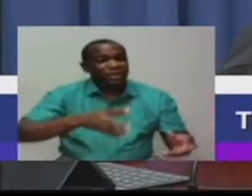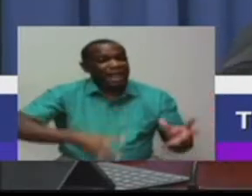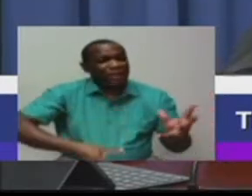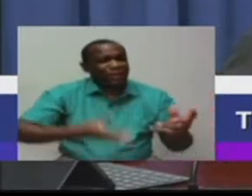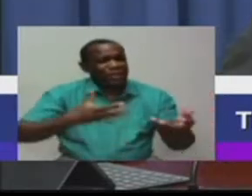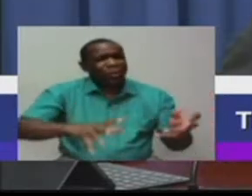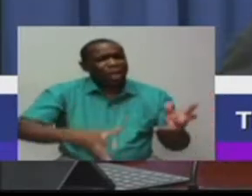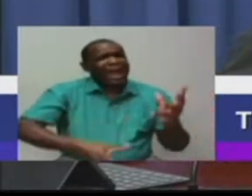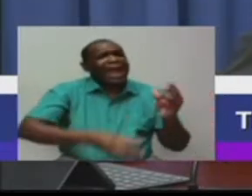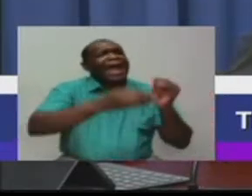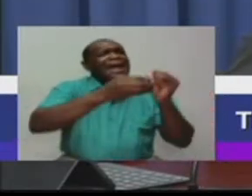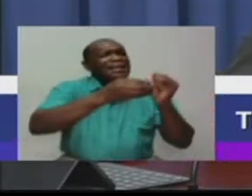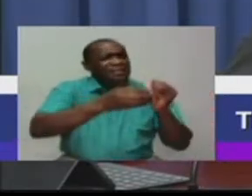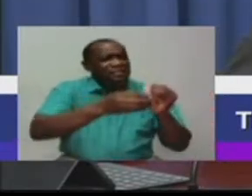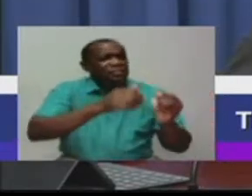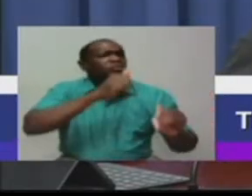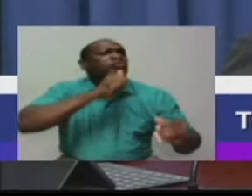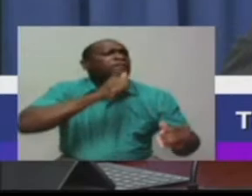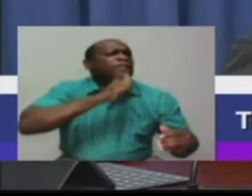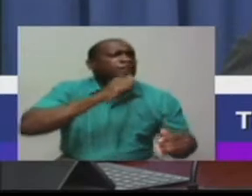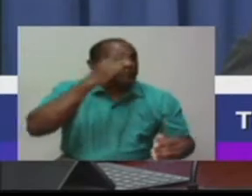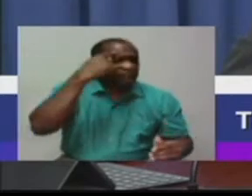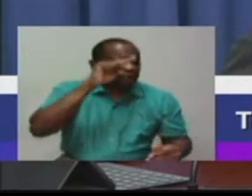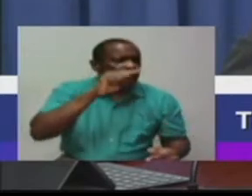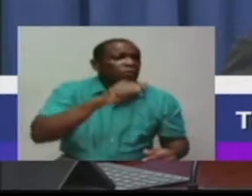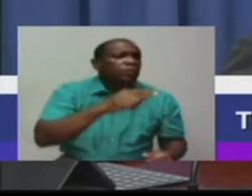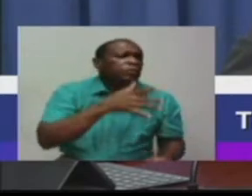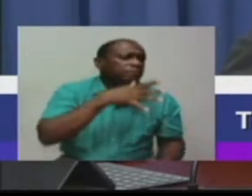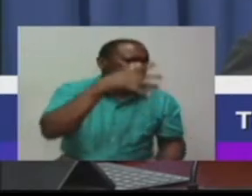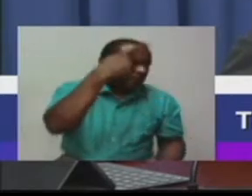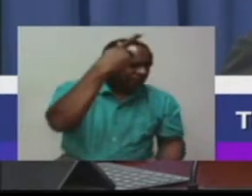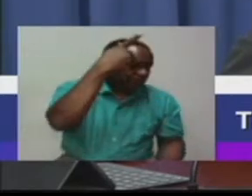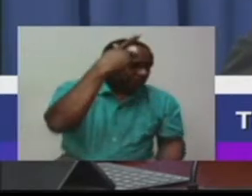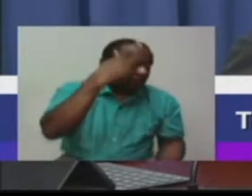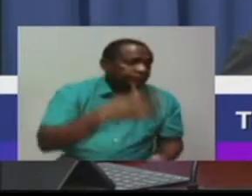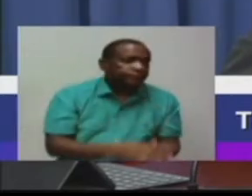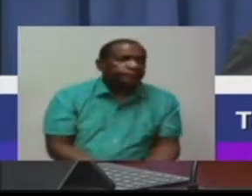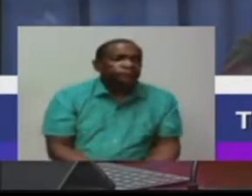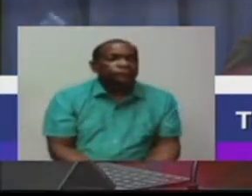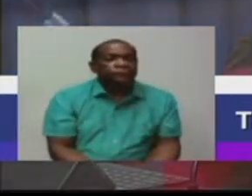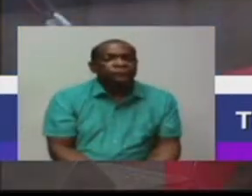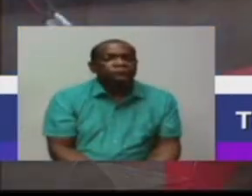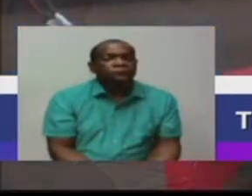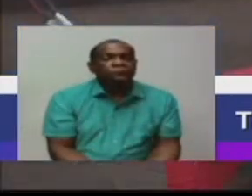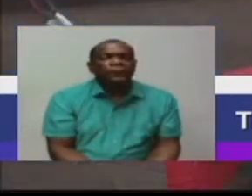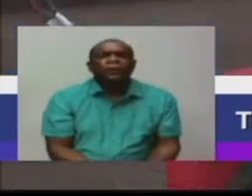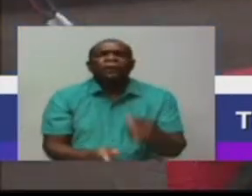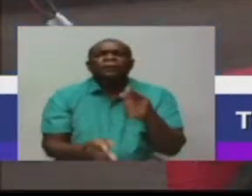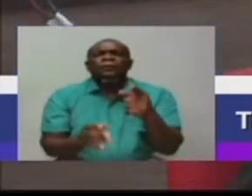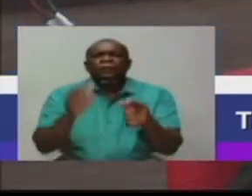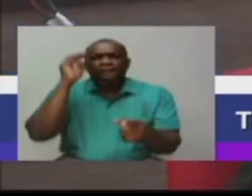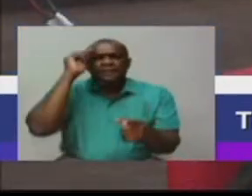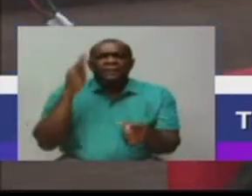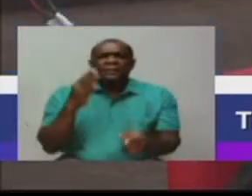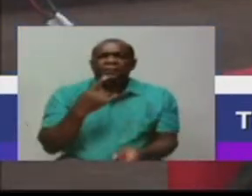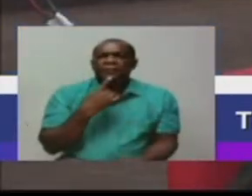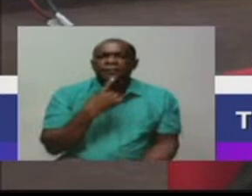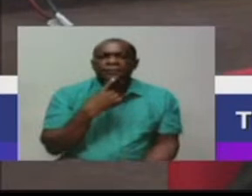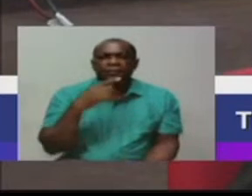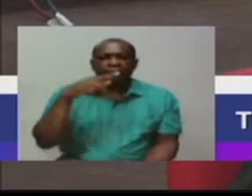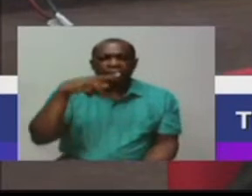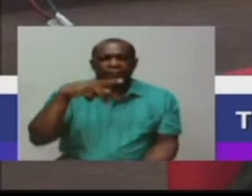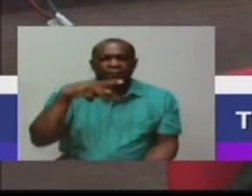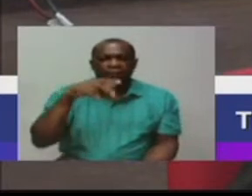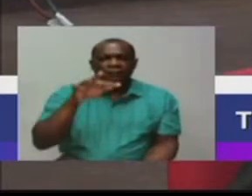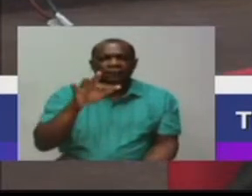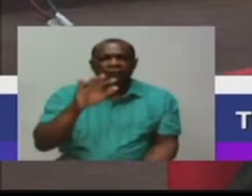We have Pfizer, Minister. Pfizer is expiring in November, you said, and I think you sent out something about